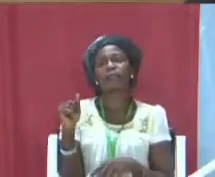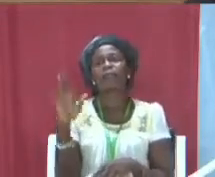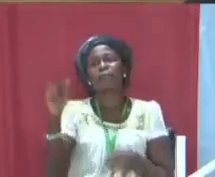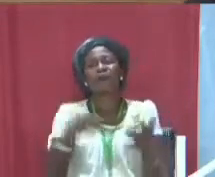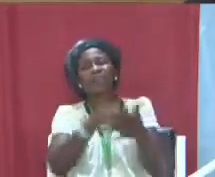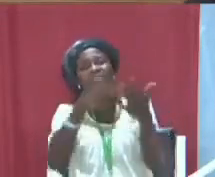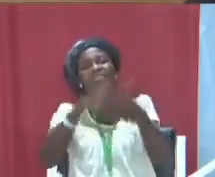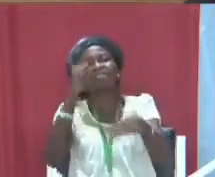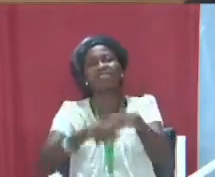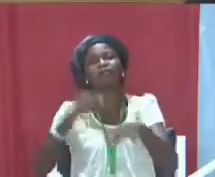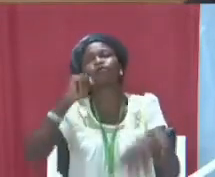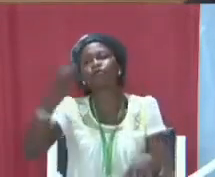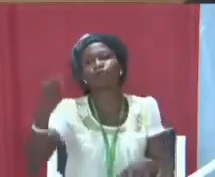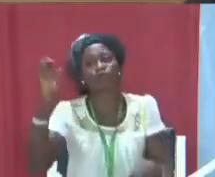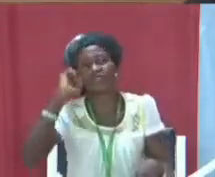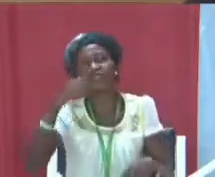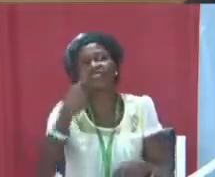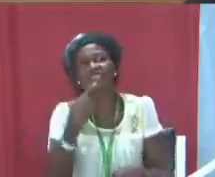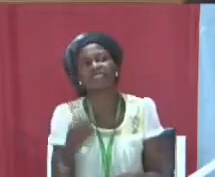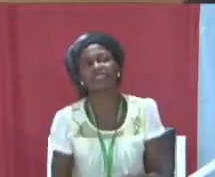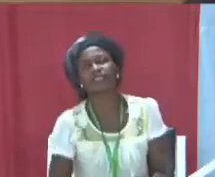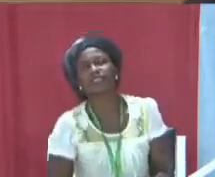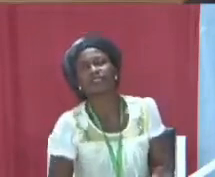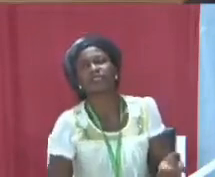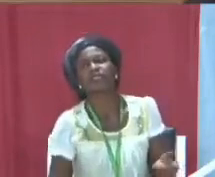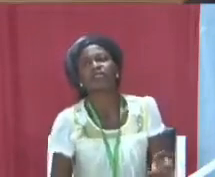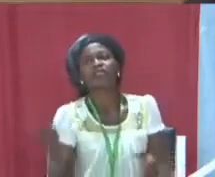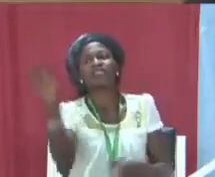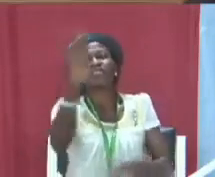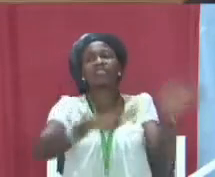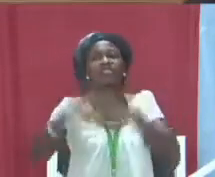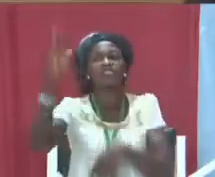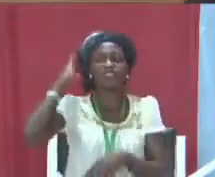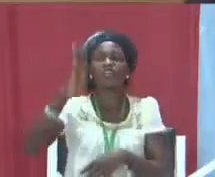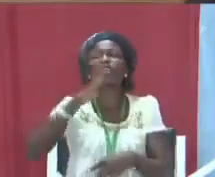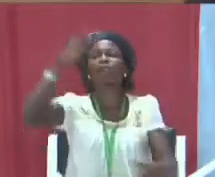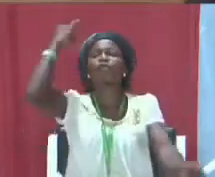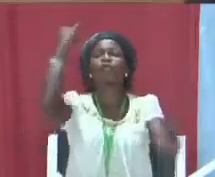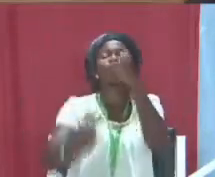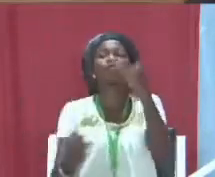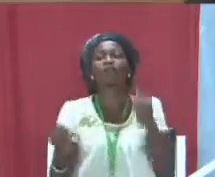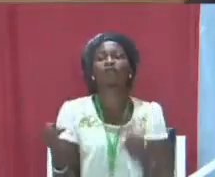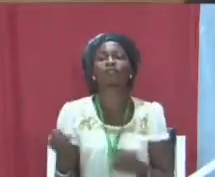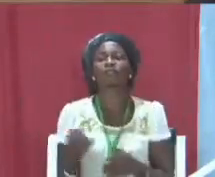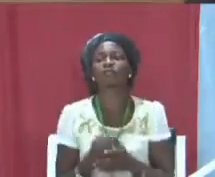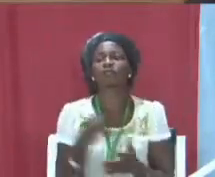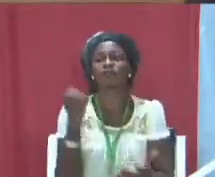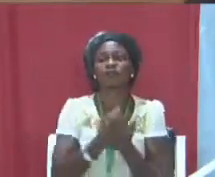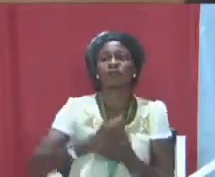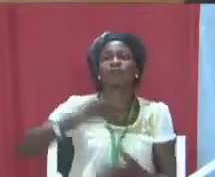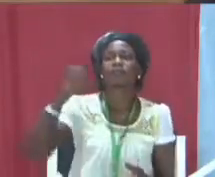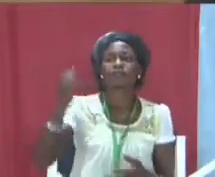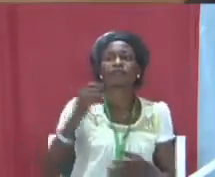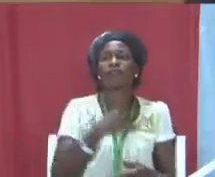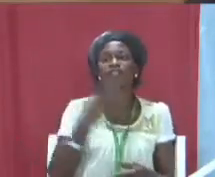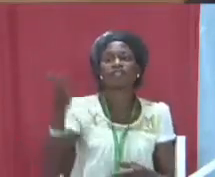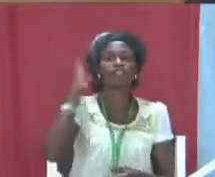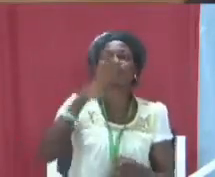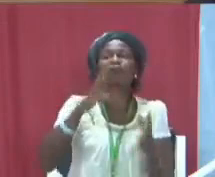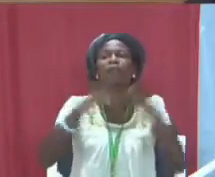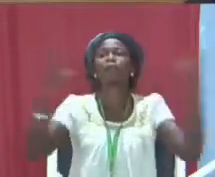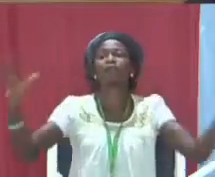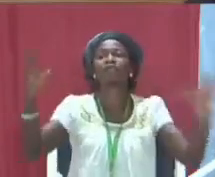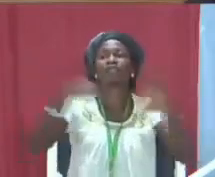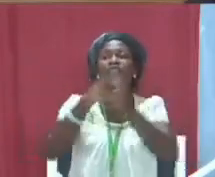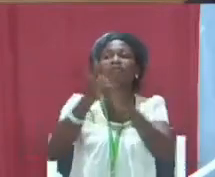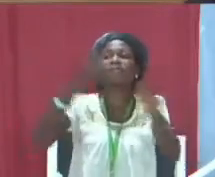this time tomorrow, he said, the siege shall be over, and there shall be